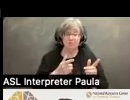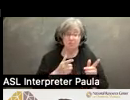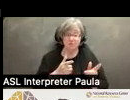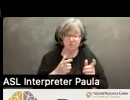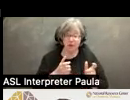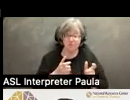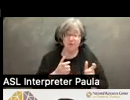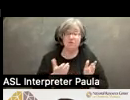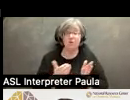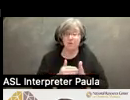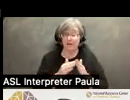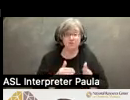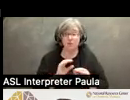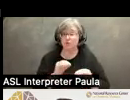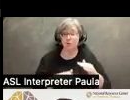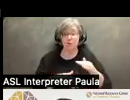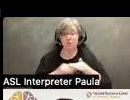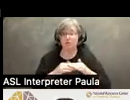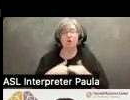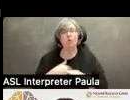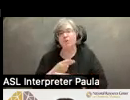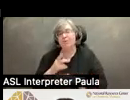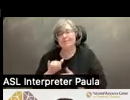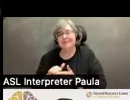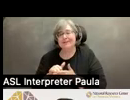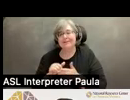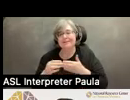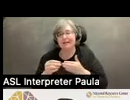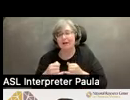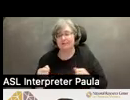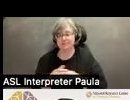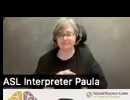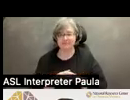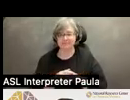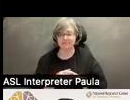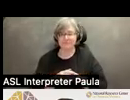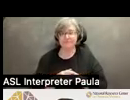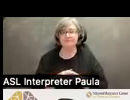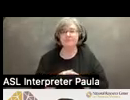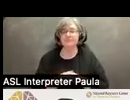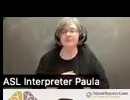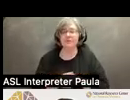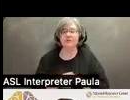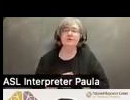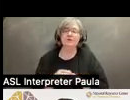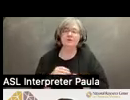standard. We just use that as a guideline. And it's because those are based on rent reasonable. So in an area of the state where